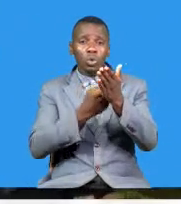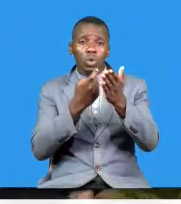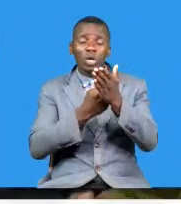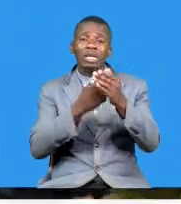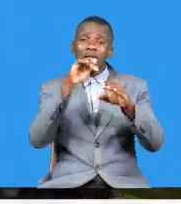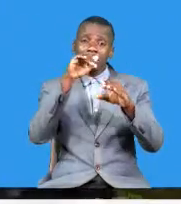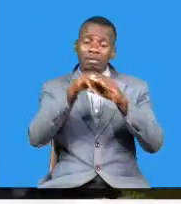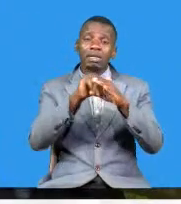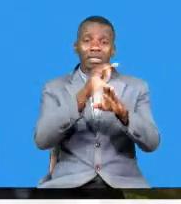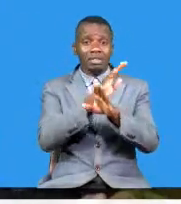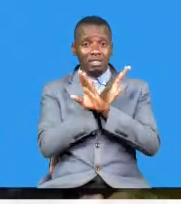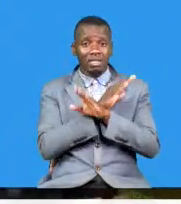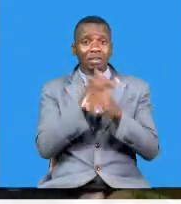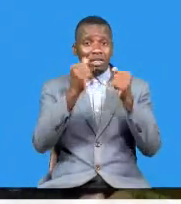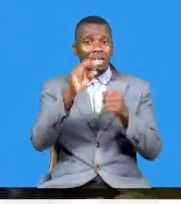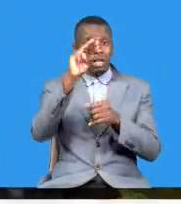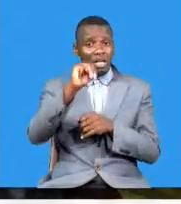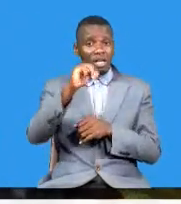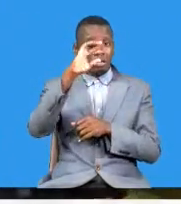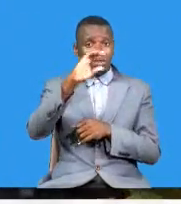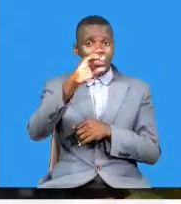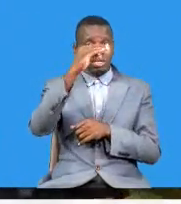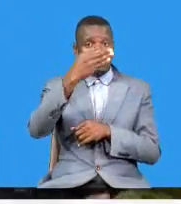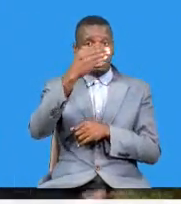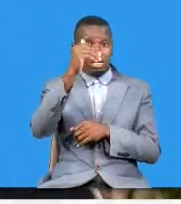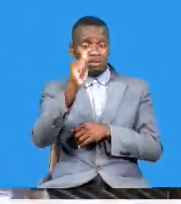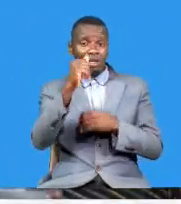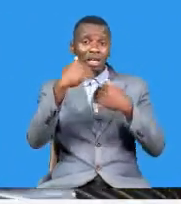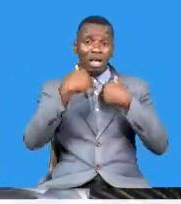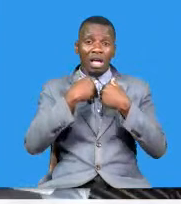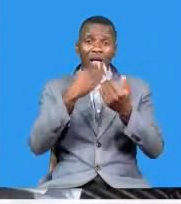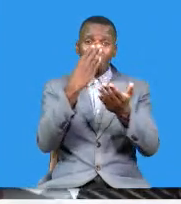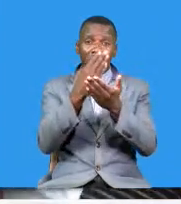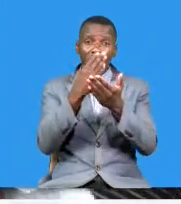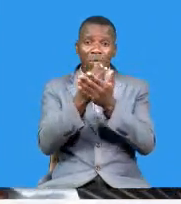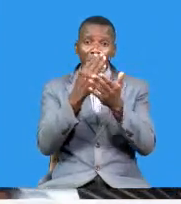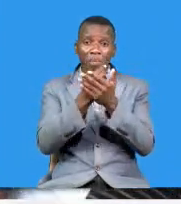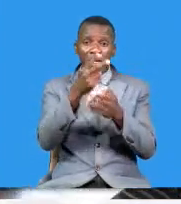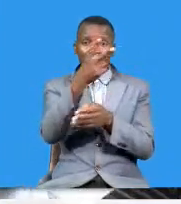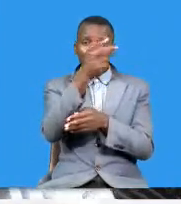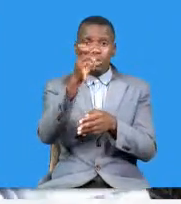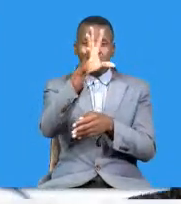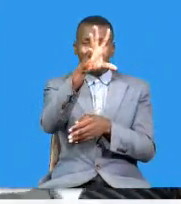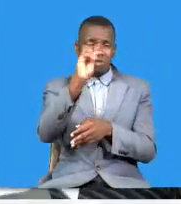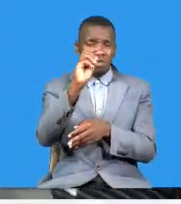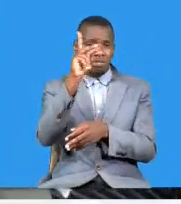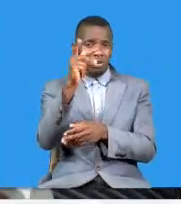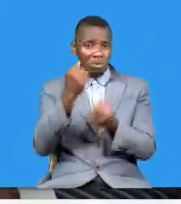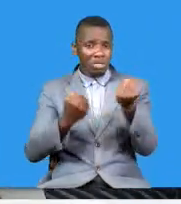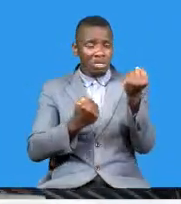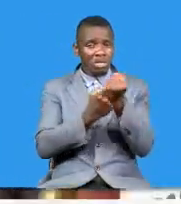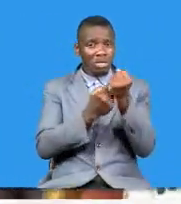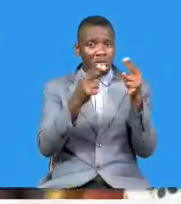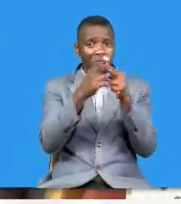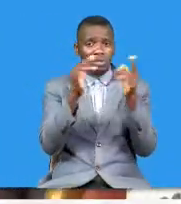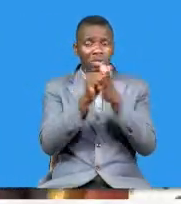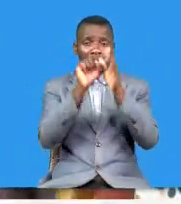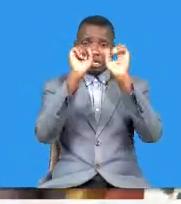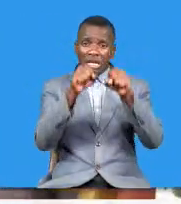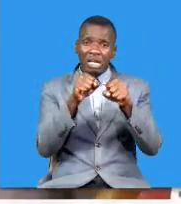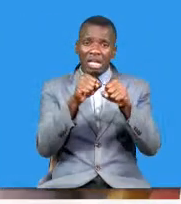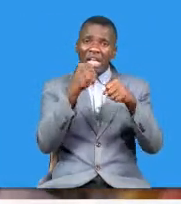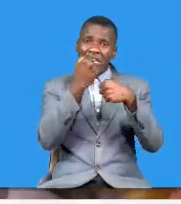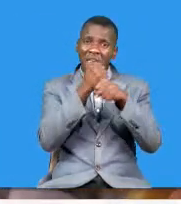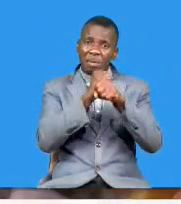The MCFA program has received 250 million kwacha support to enhance the market